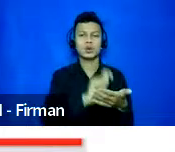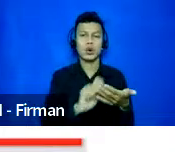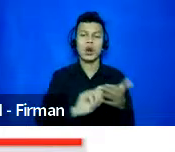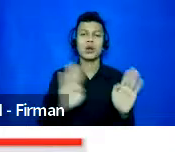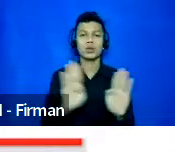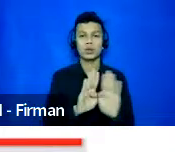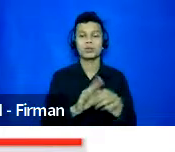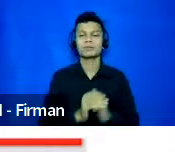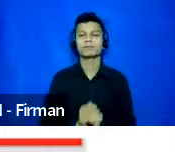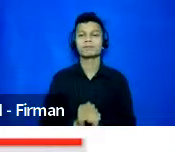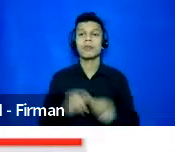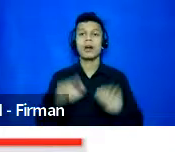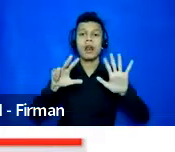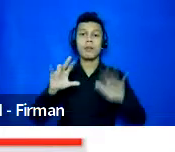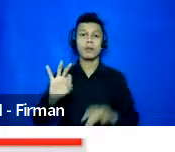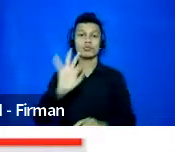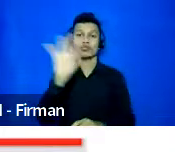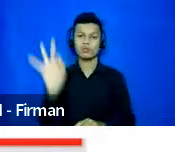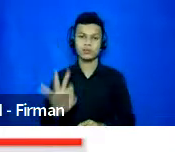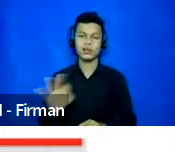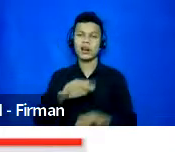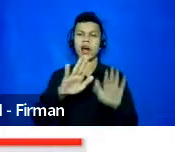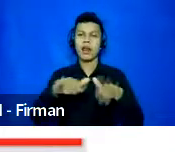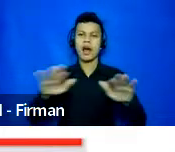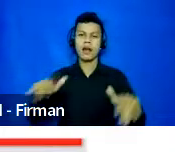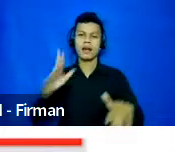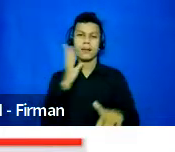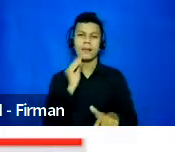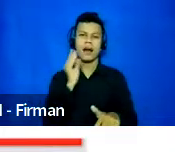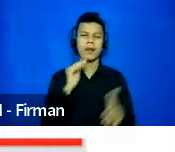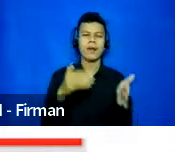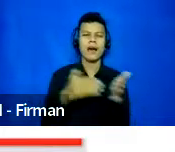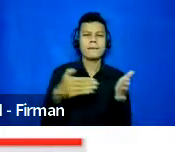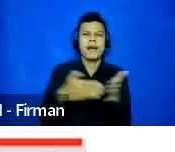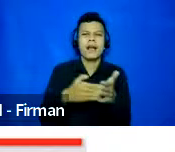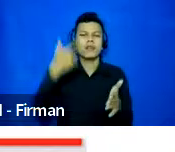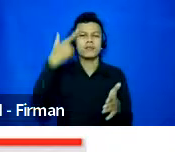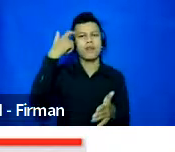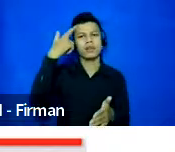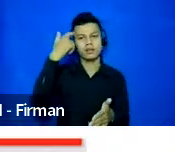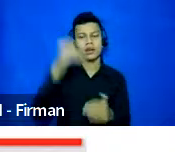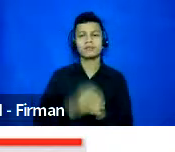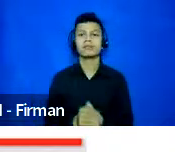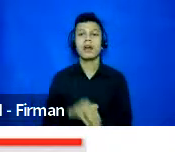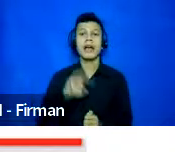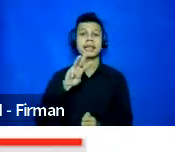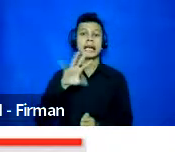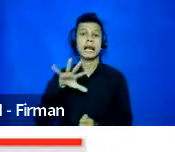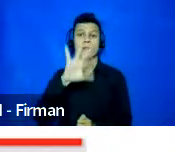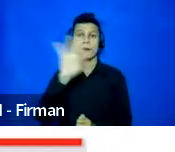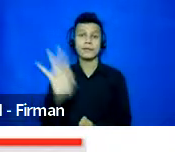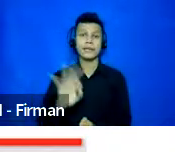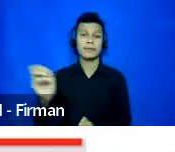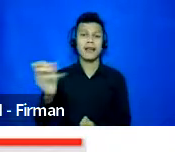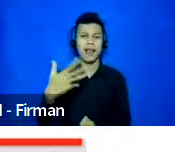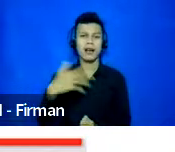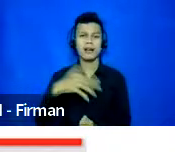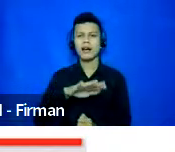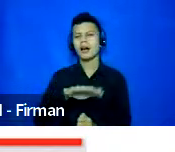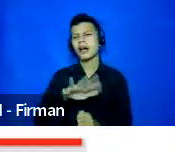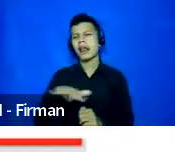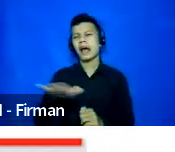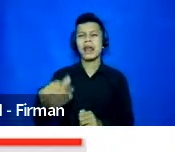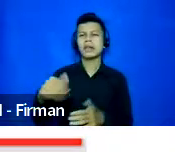children reported having obstacles to learning. More than 35% said that they didn't get any help that they needed to